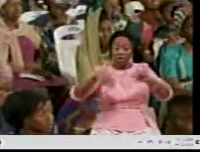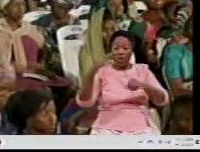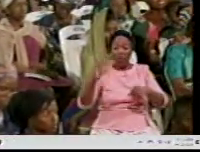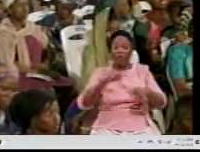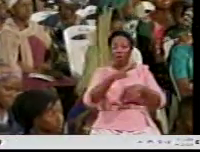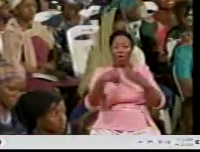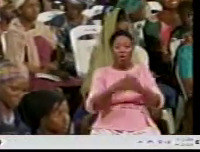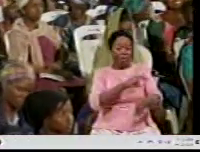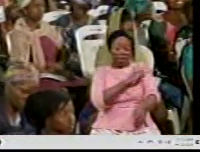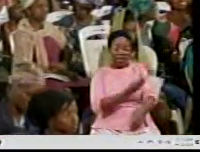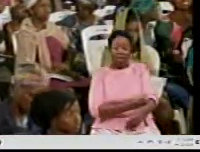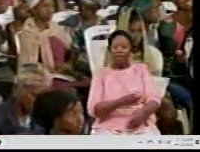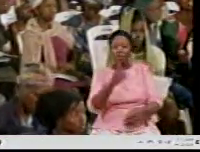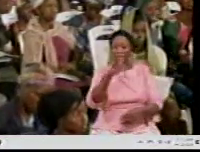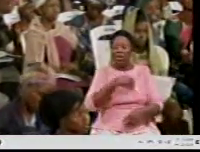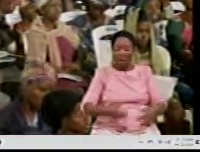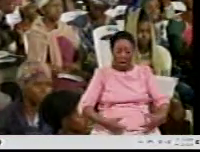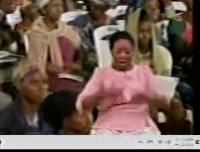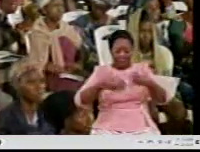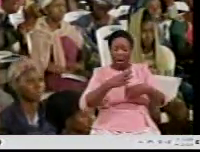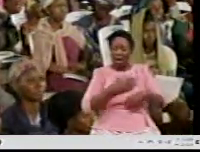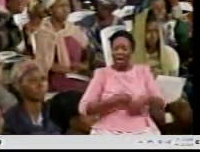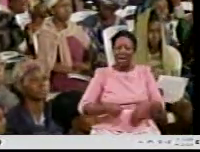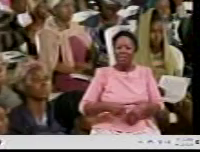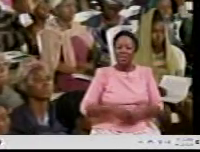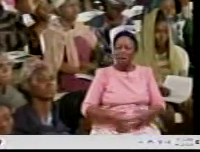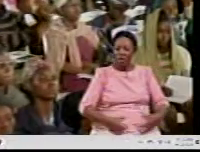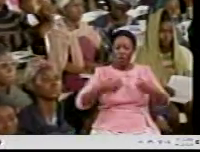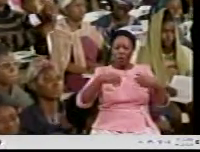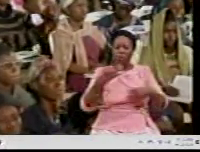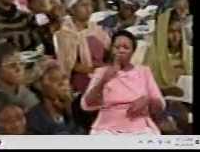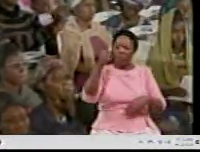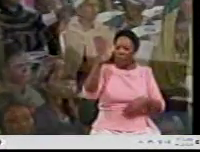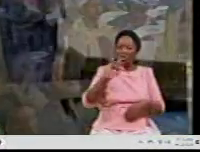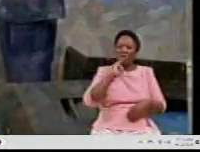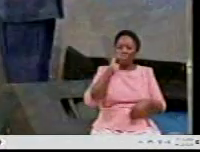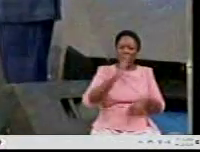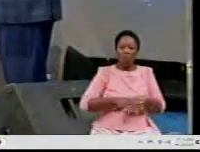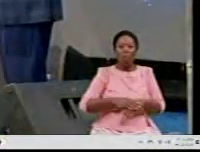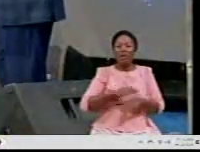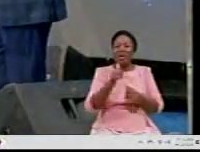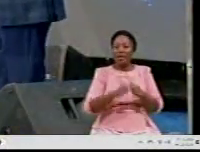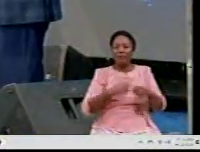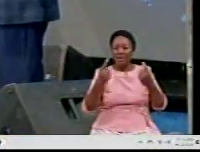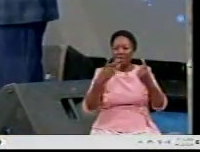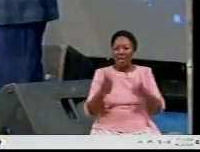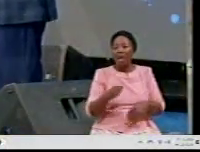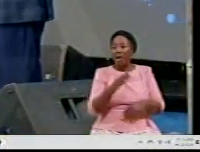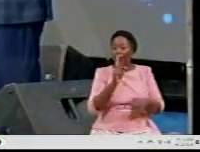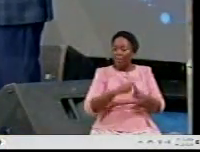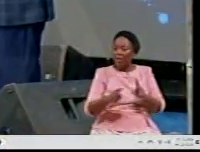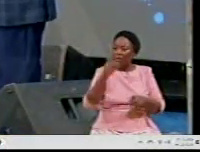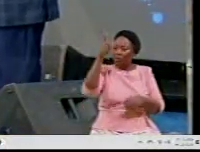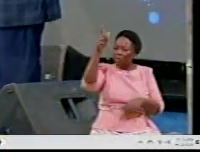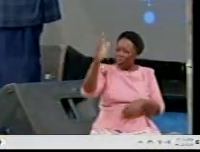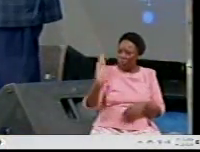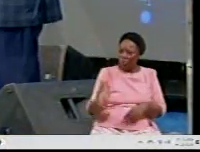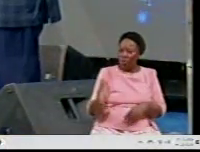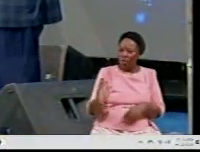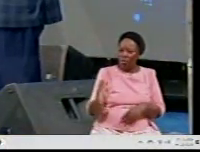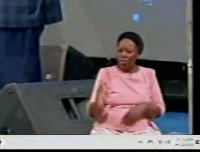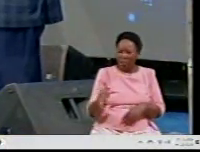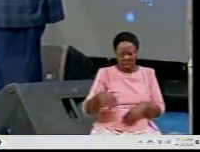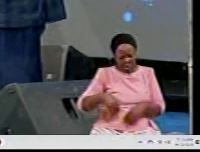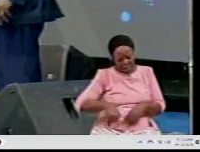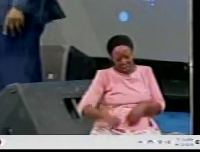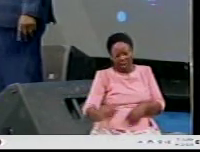the anger, the indignation, the wrath of the Almighty God. But God still wants to have